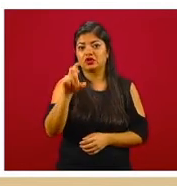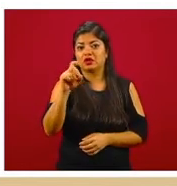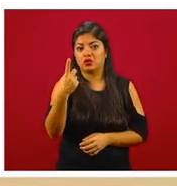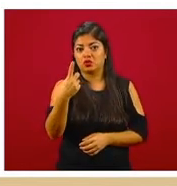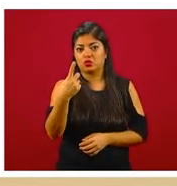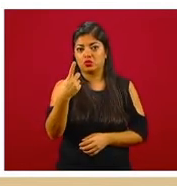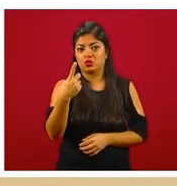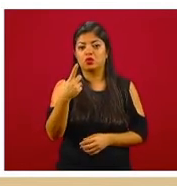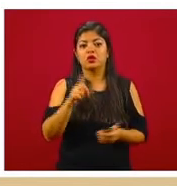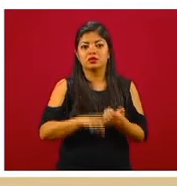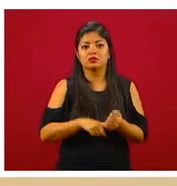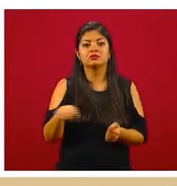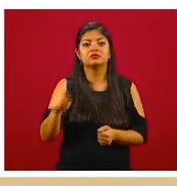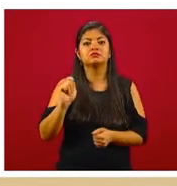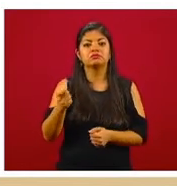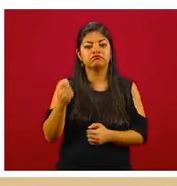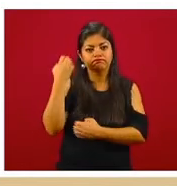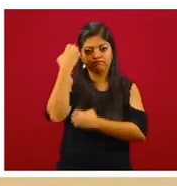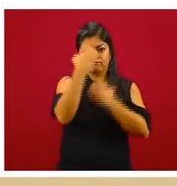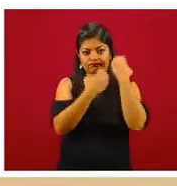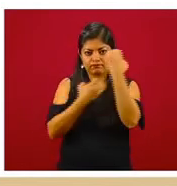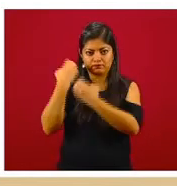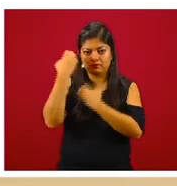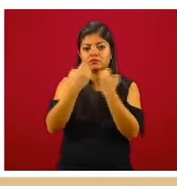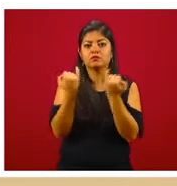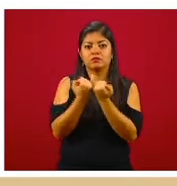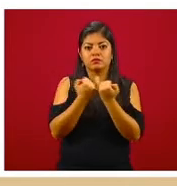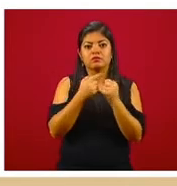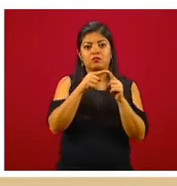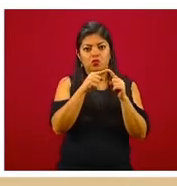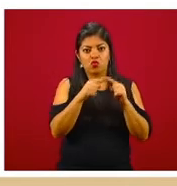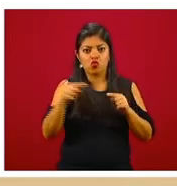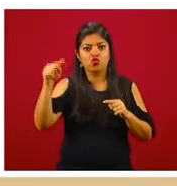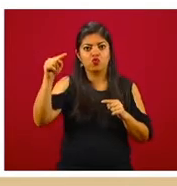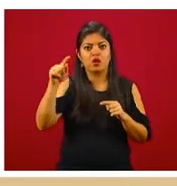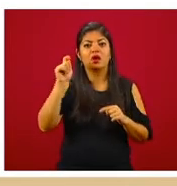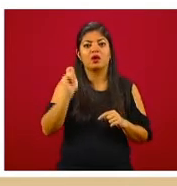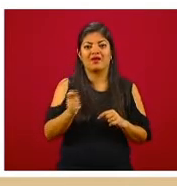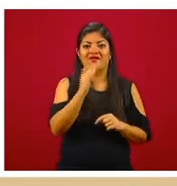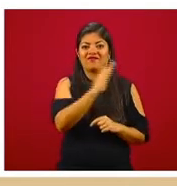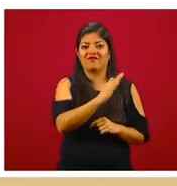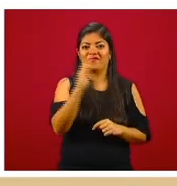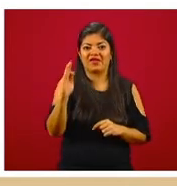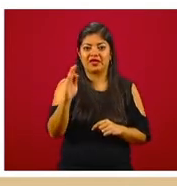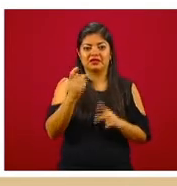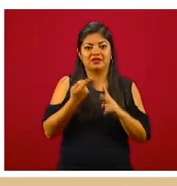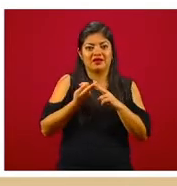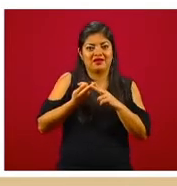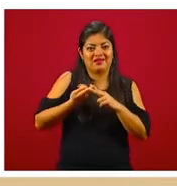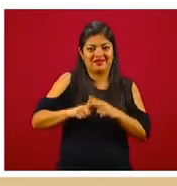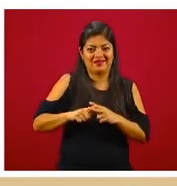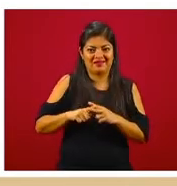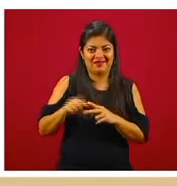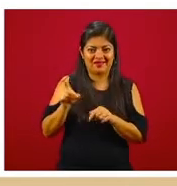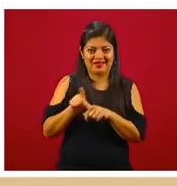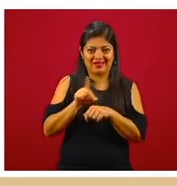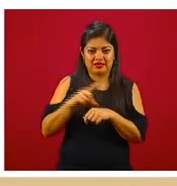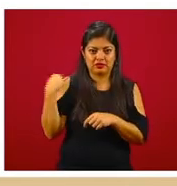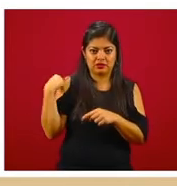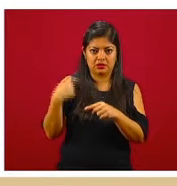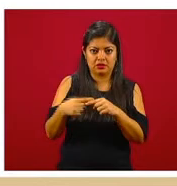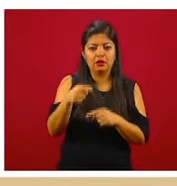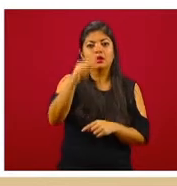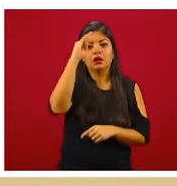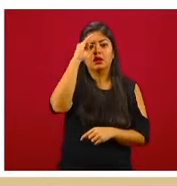que están en un 81,400, proceso de estudio y and the también ones esta that are curva se labeled representa suspicious, which por are fecha de pending ocurrencia, under testing, no por it's